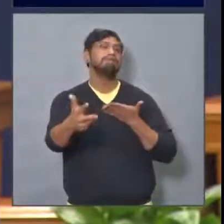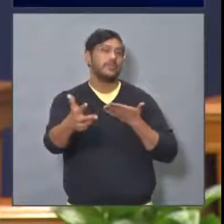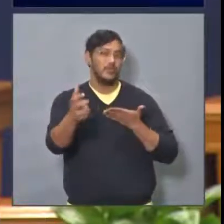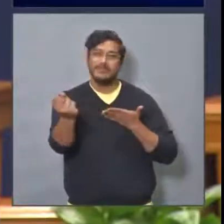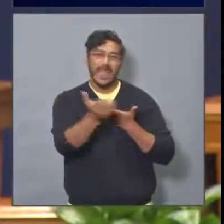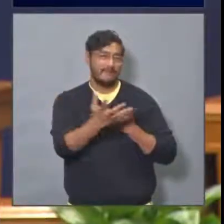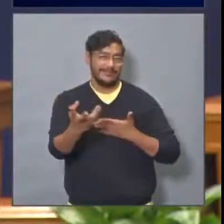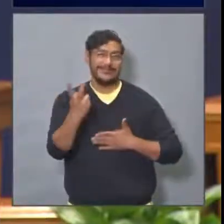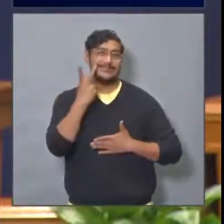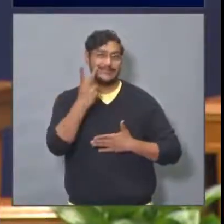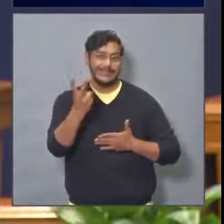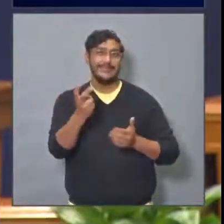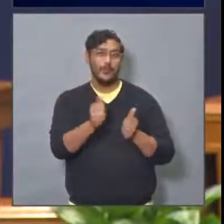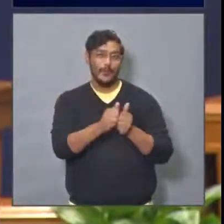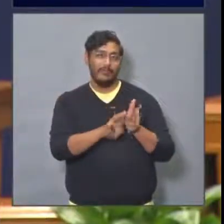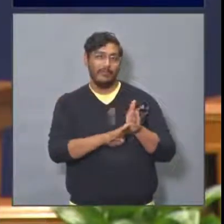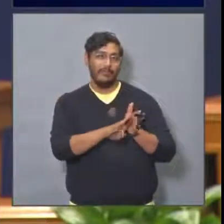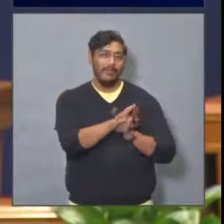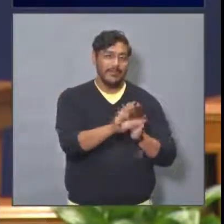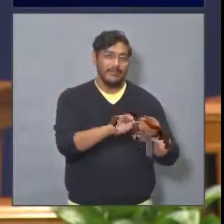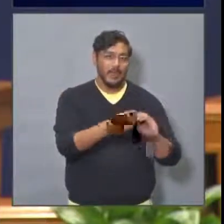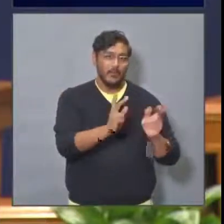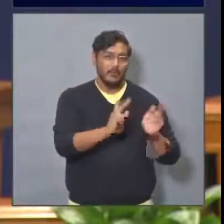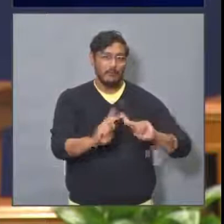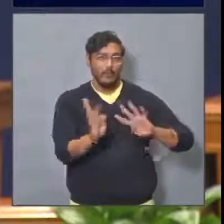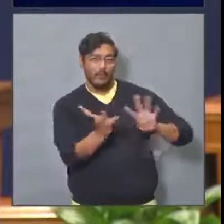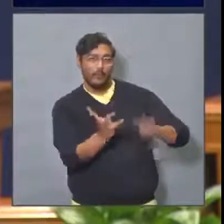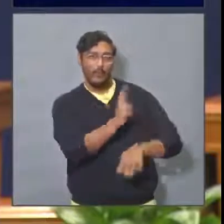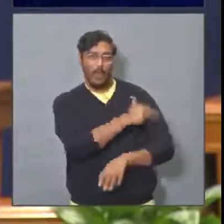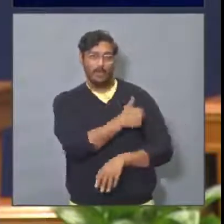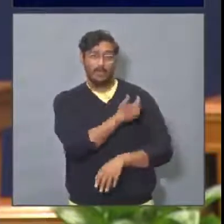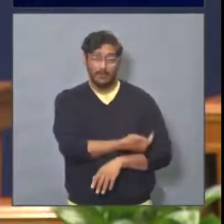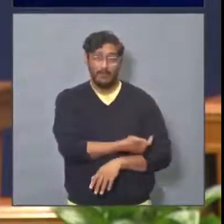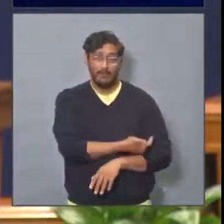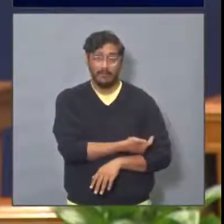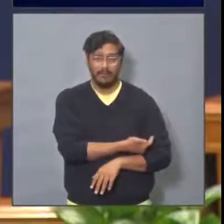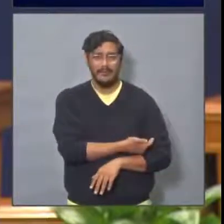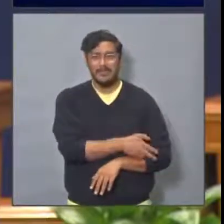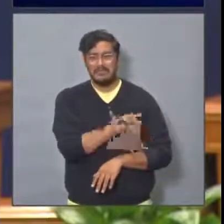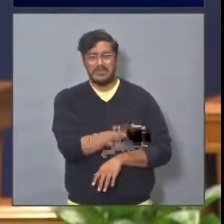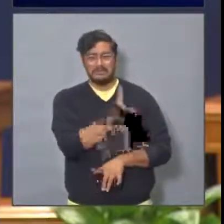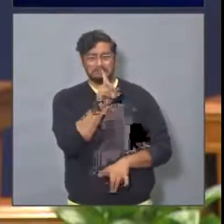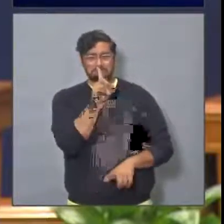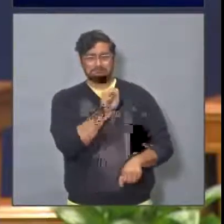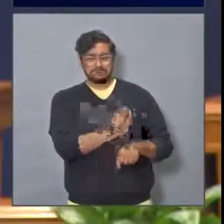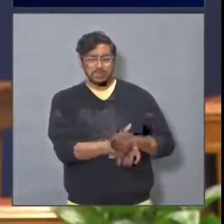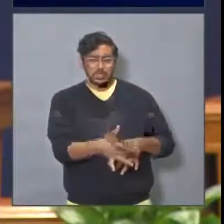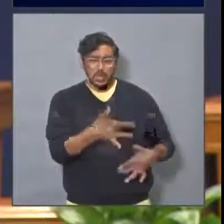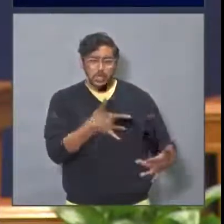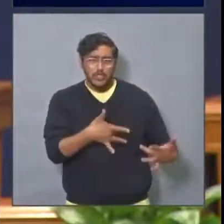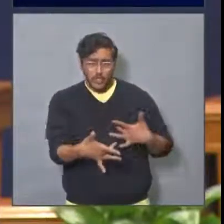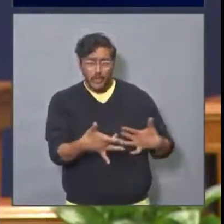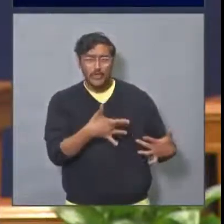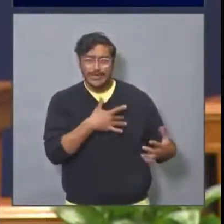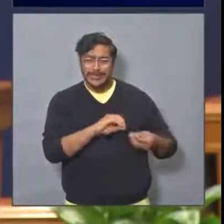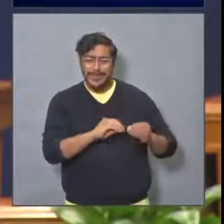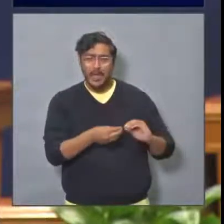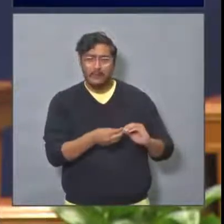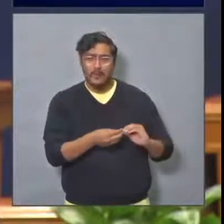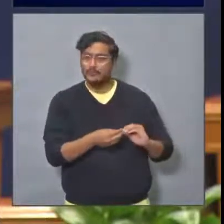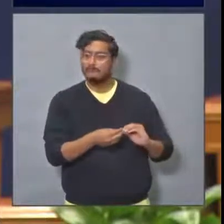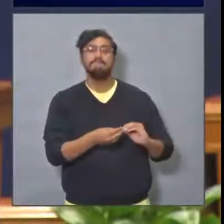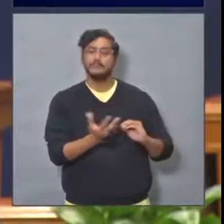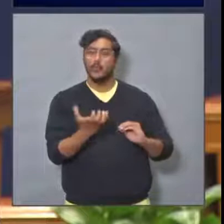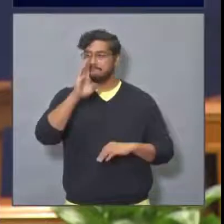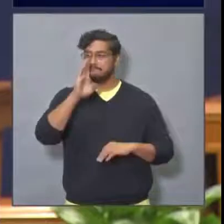we're seeing in hospitalizations. Because of the deeply concerning trend that we're seeing, I want to go straight